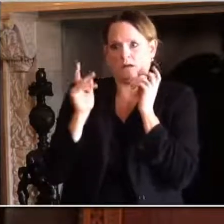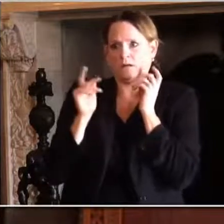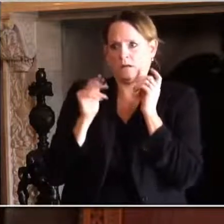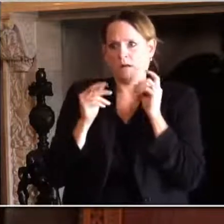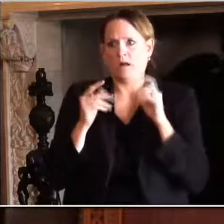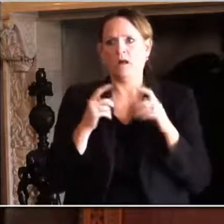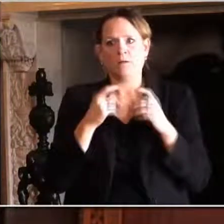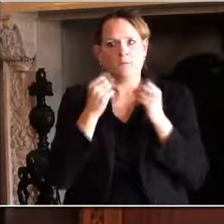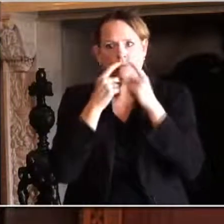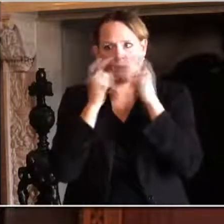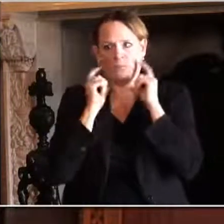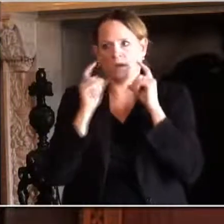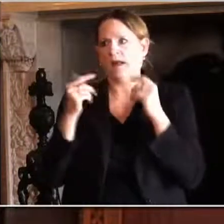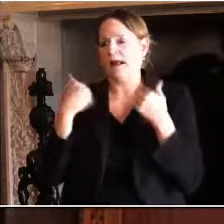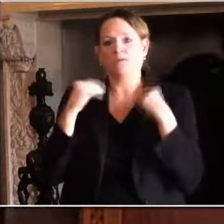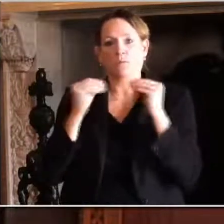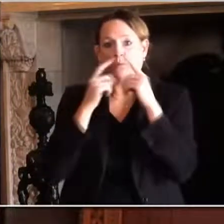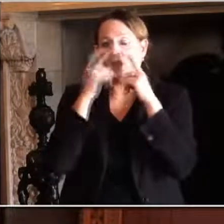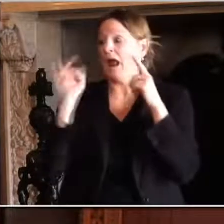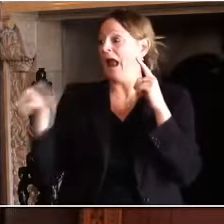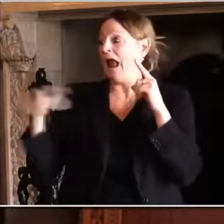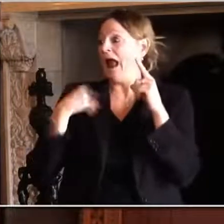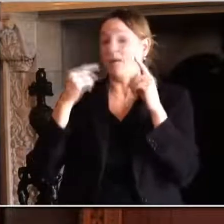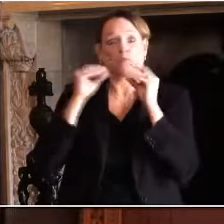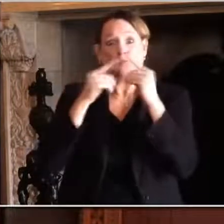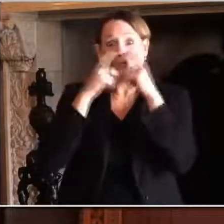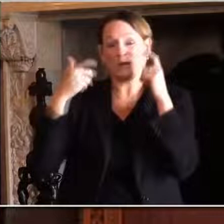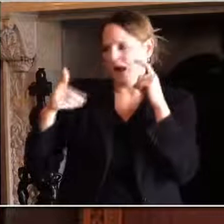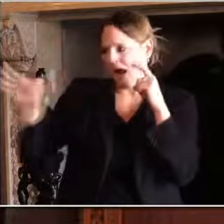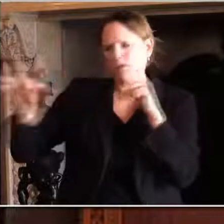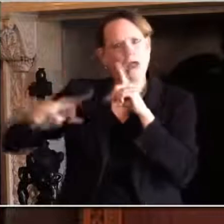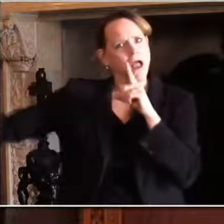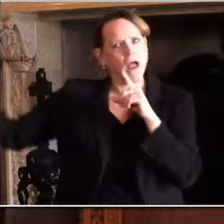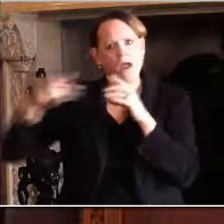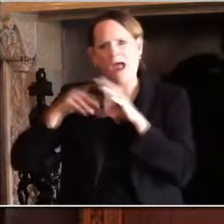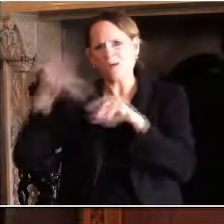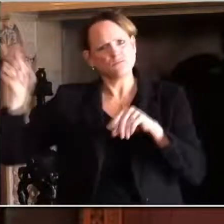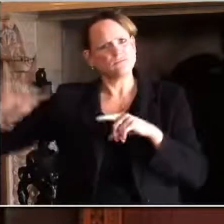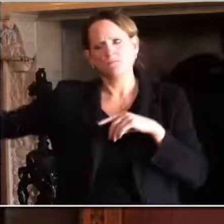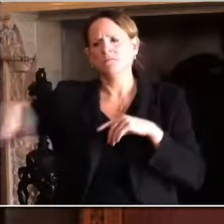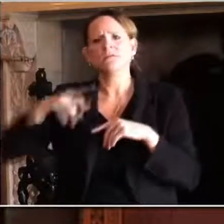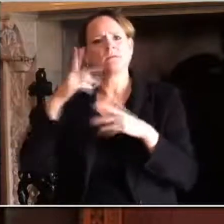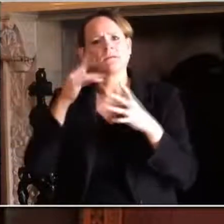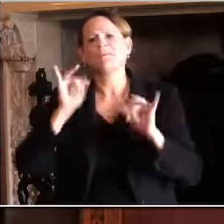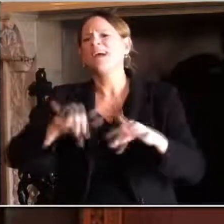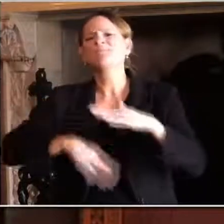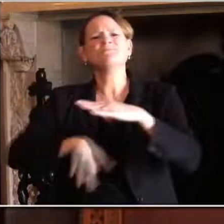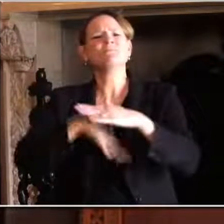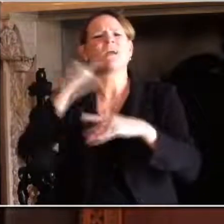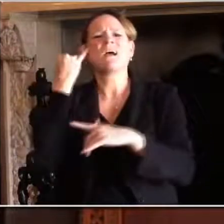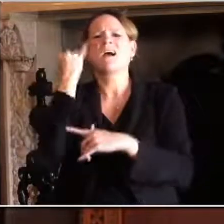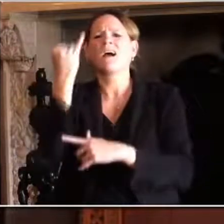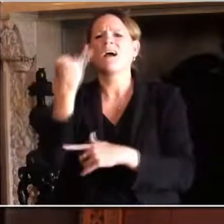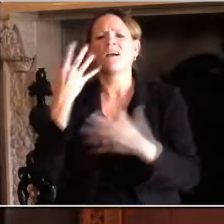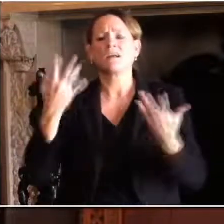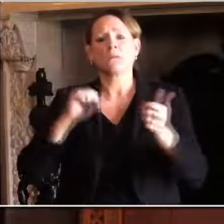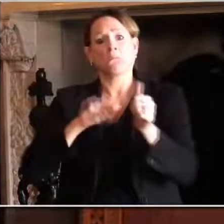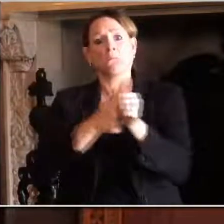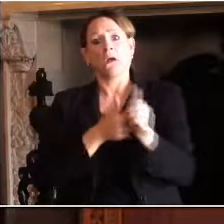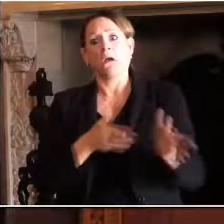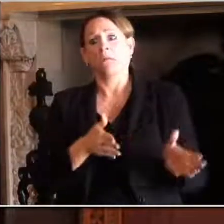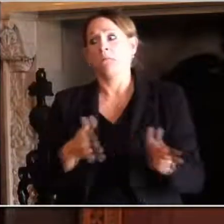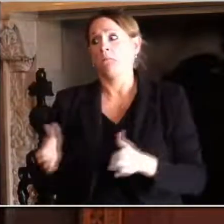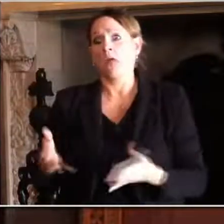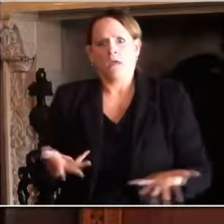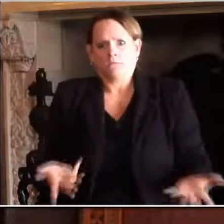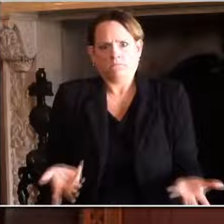just some basic things, and so a backup plan is, we're doing it right now. We're saying if you're not